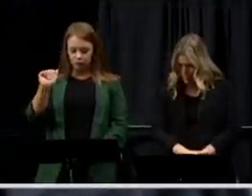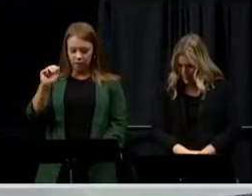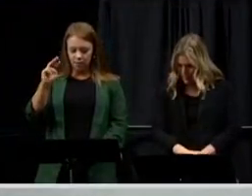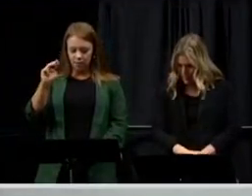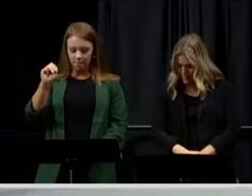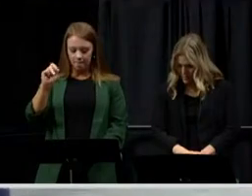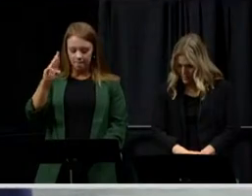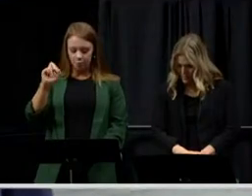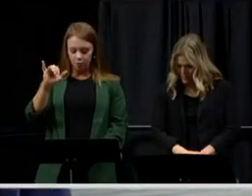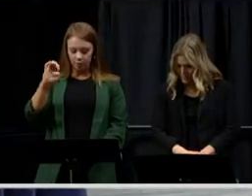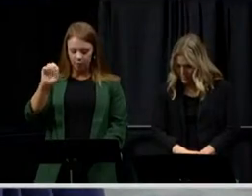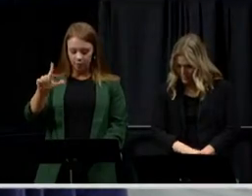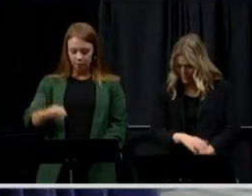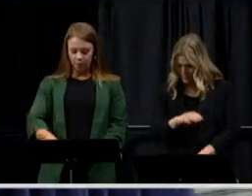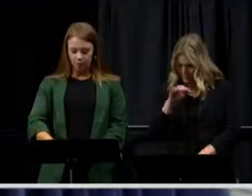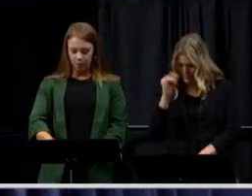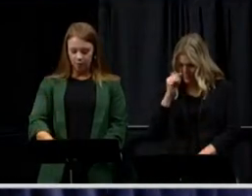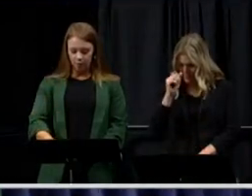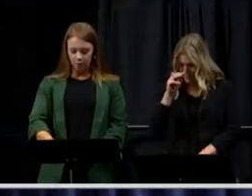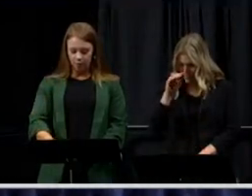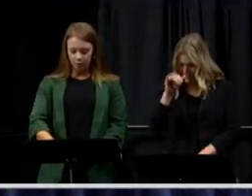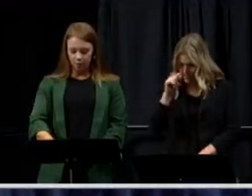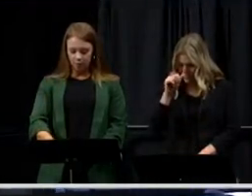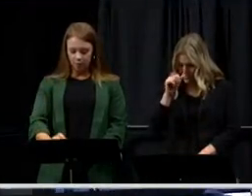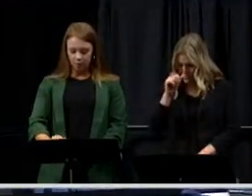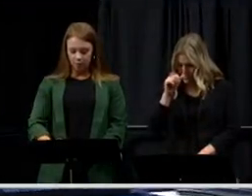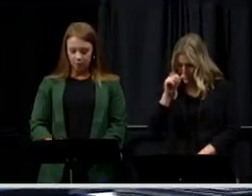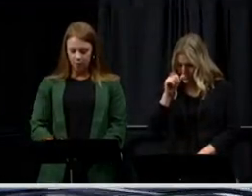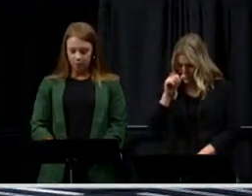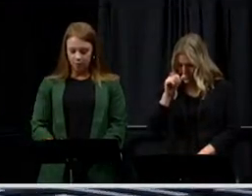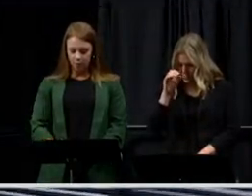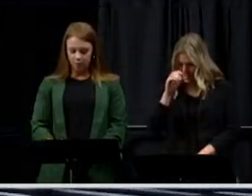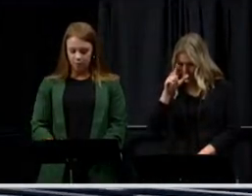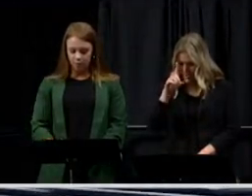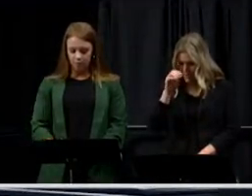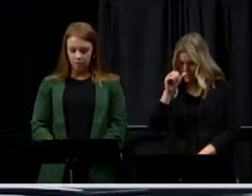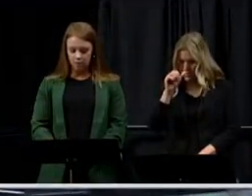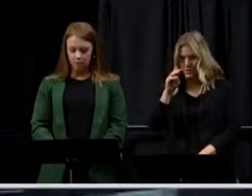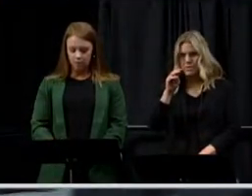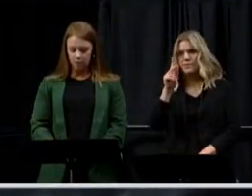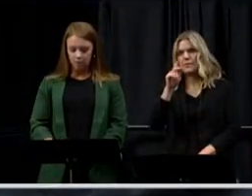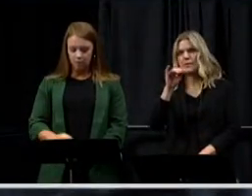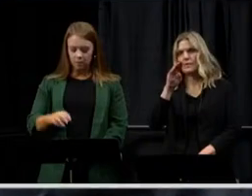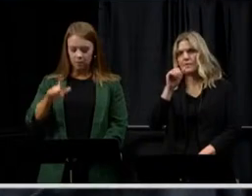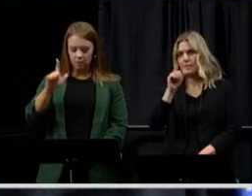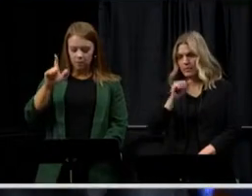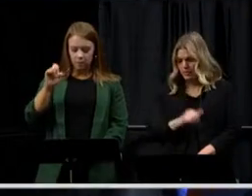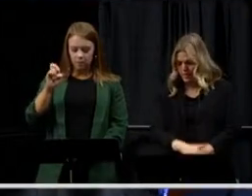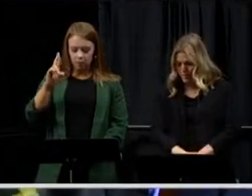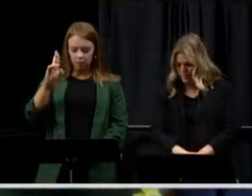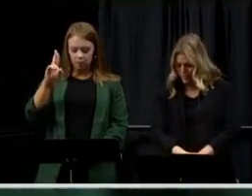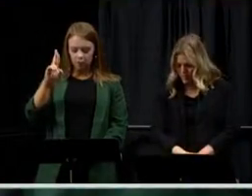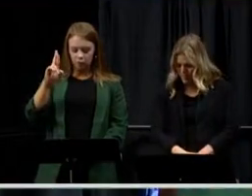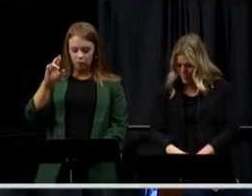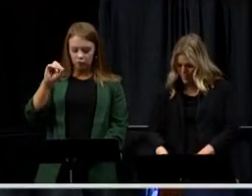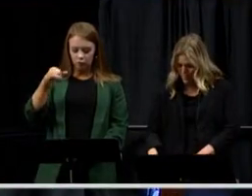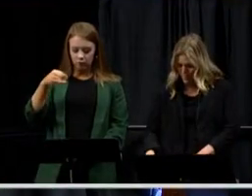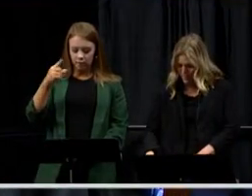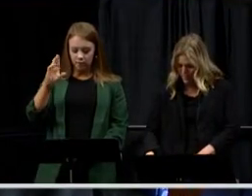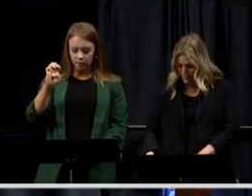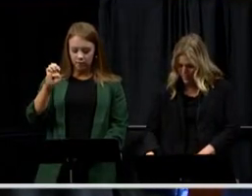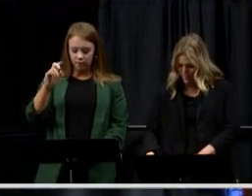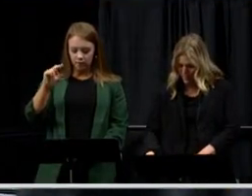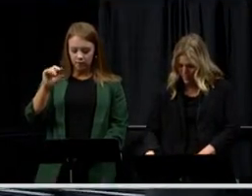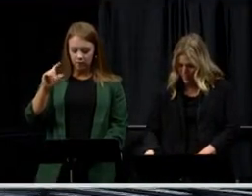Jamonte Lee Oldham Kimball. Laruke da Kangukrie.